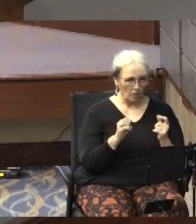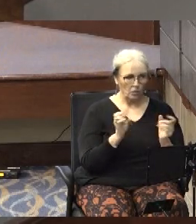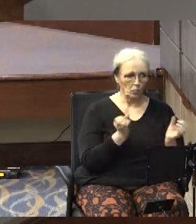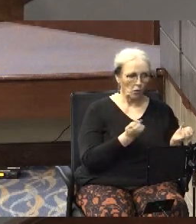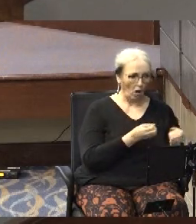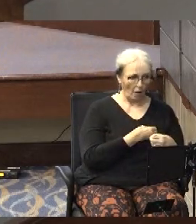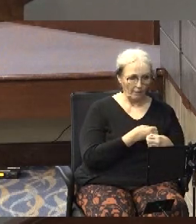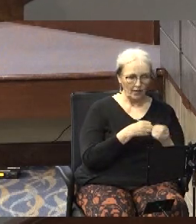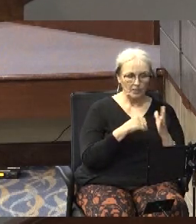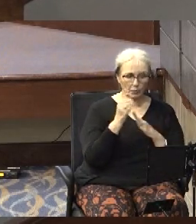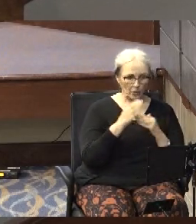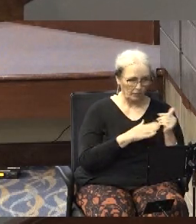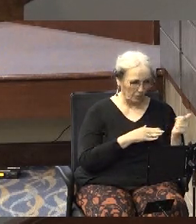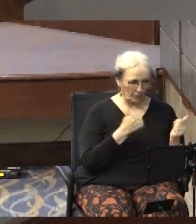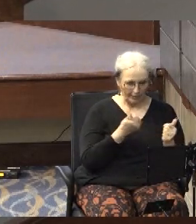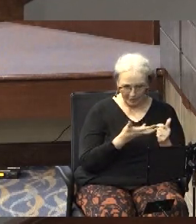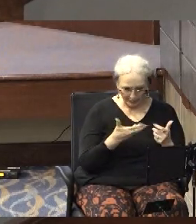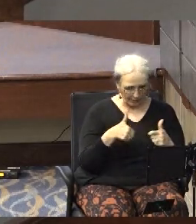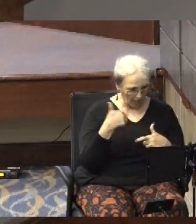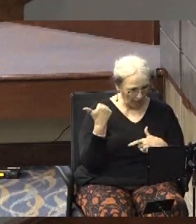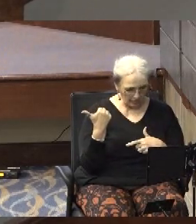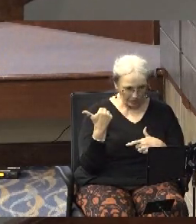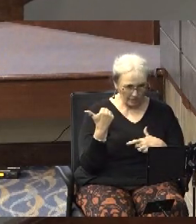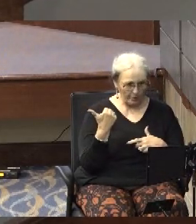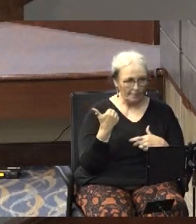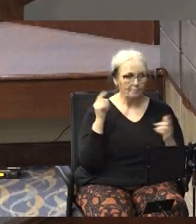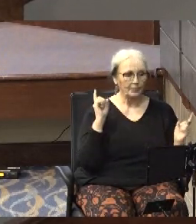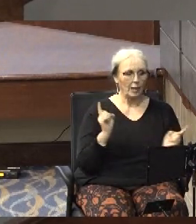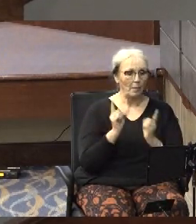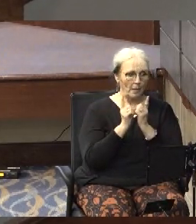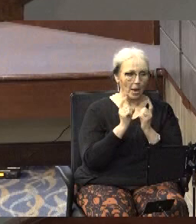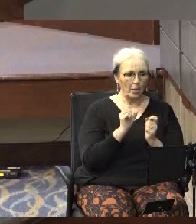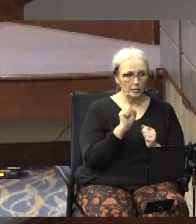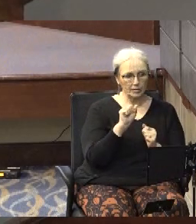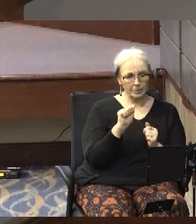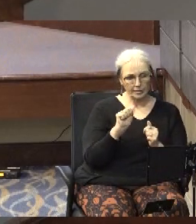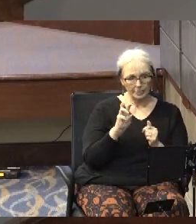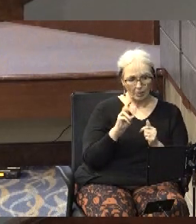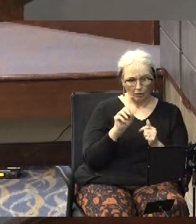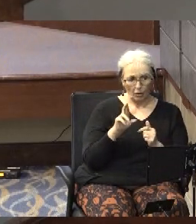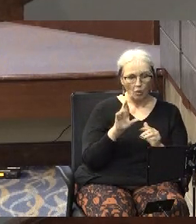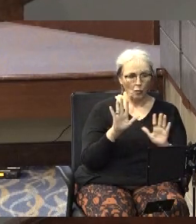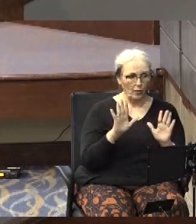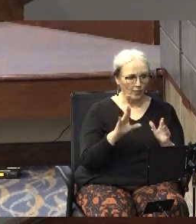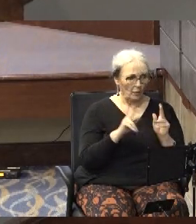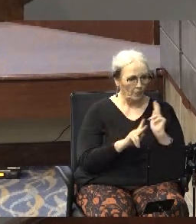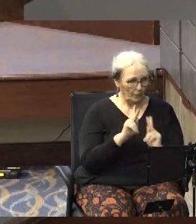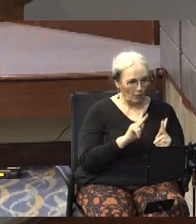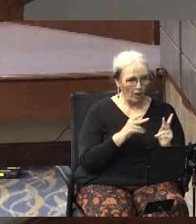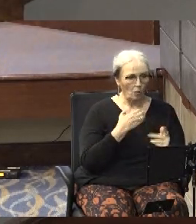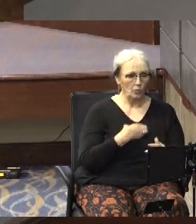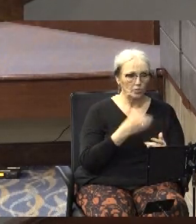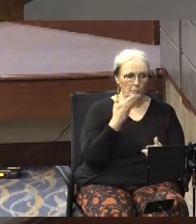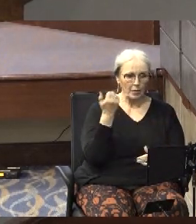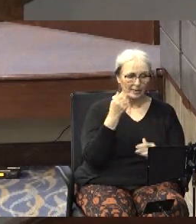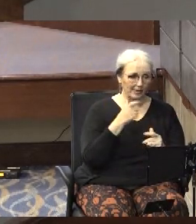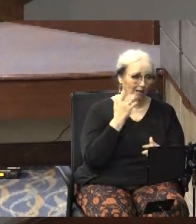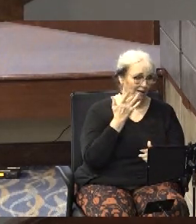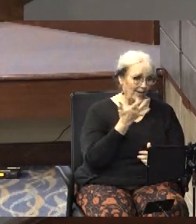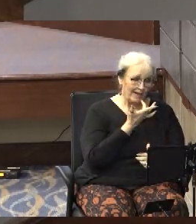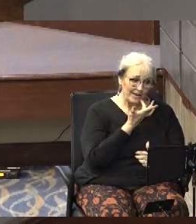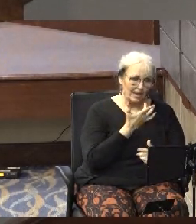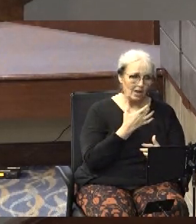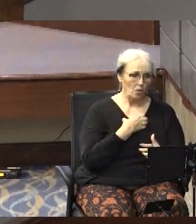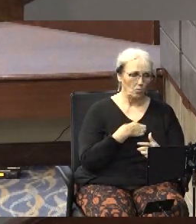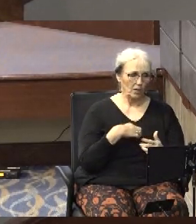office building or anything else. I met with Mr. and Mrs. Sawyer. They're lovely people. I wish them the best of luck. I wish that they